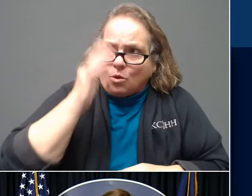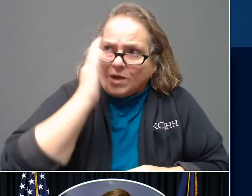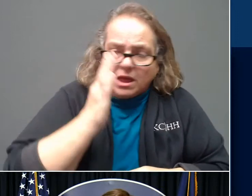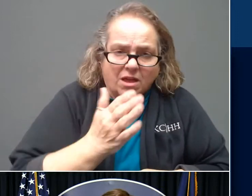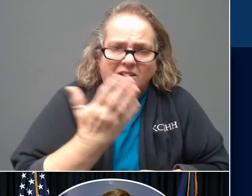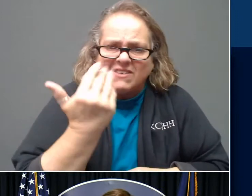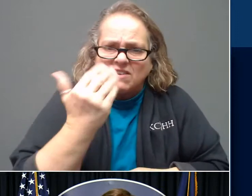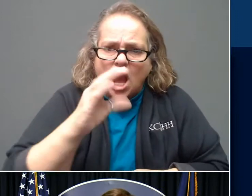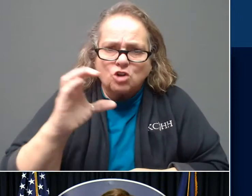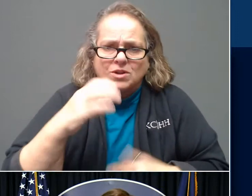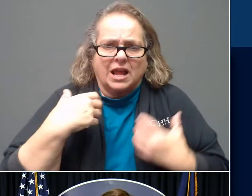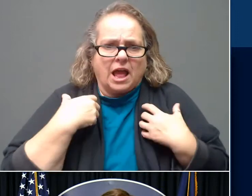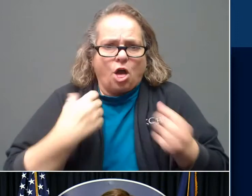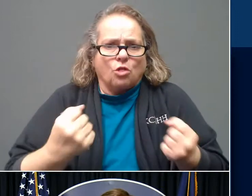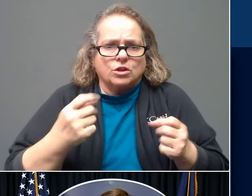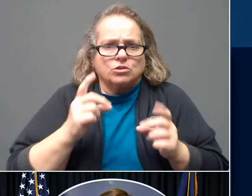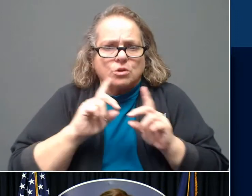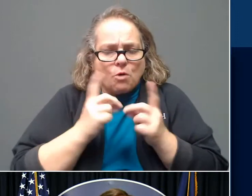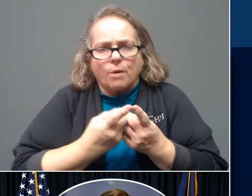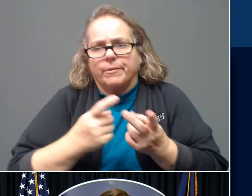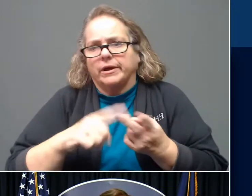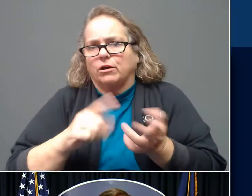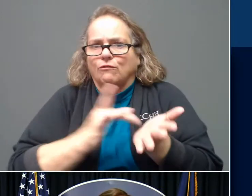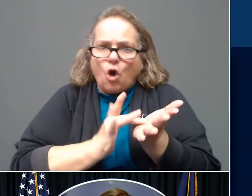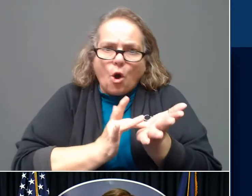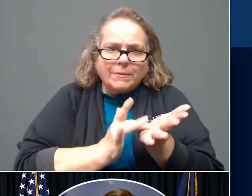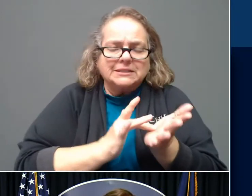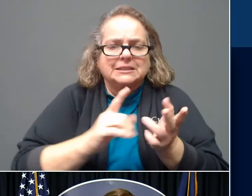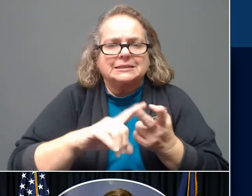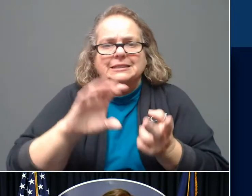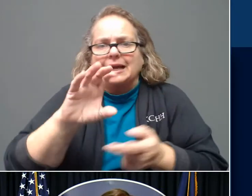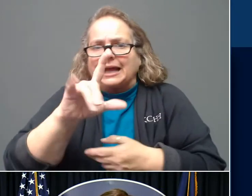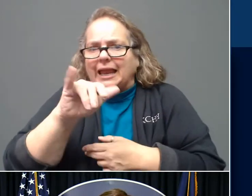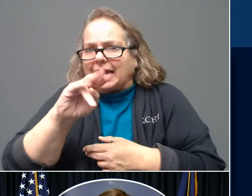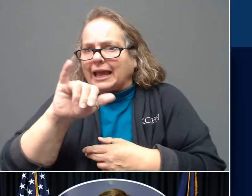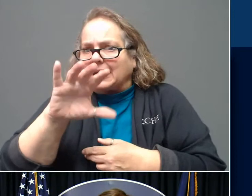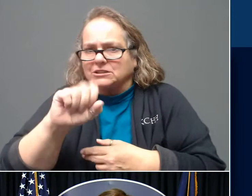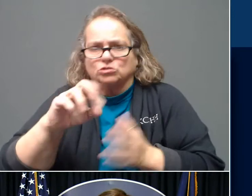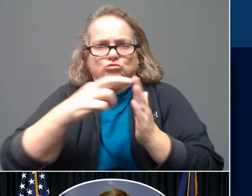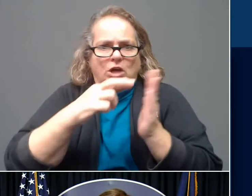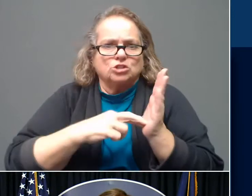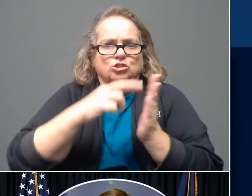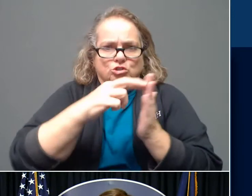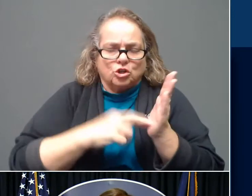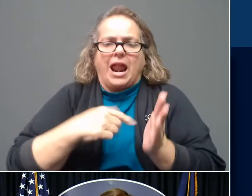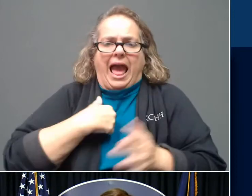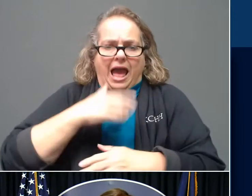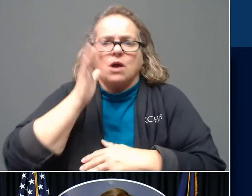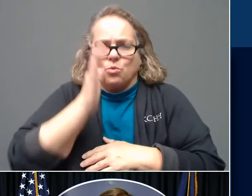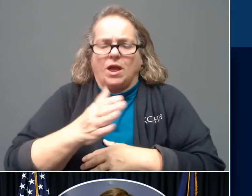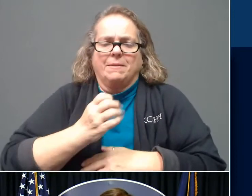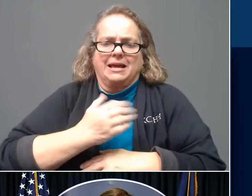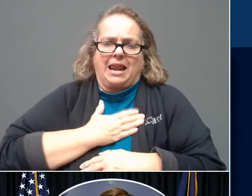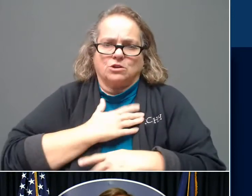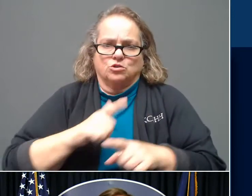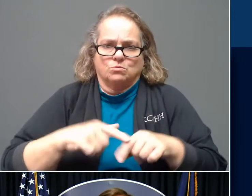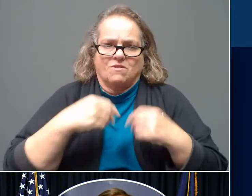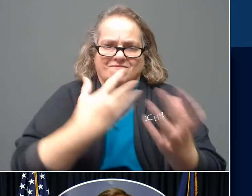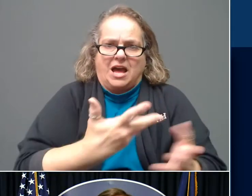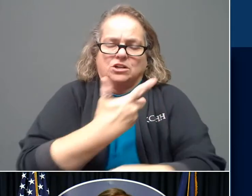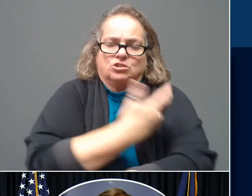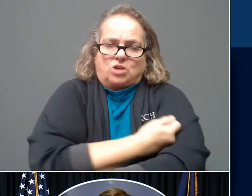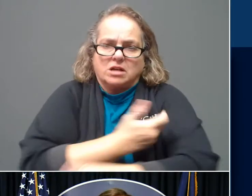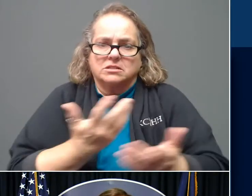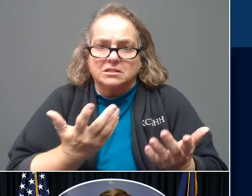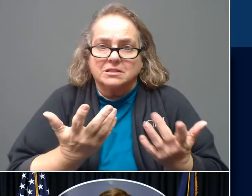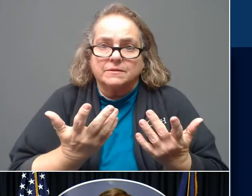hospitals, pharmacies, clinics, you pick it, registered to provide vaccine. If we sent every single one